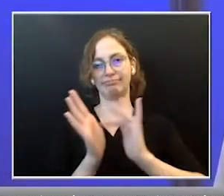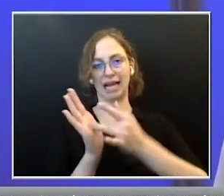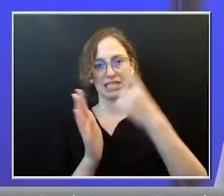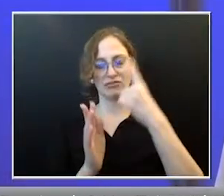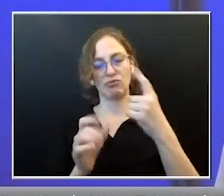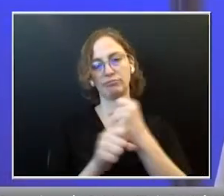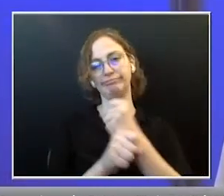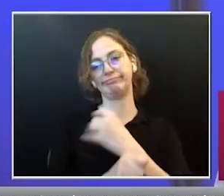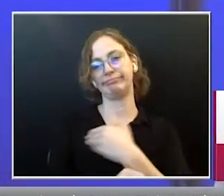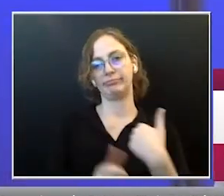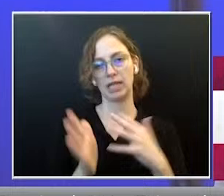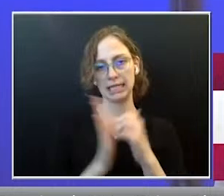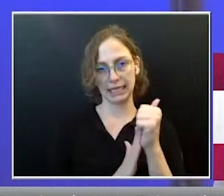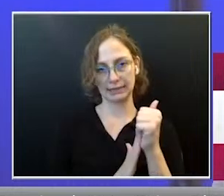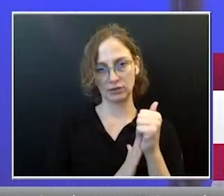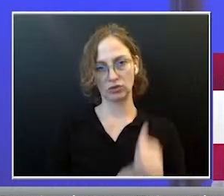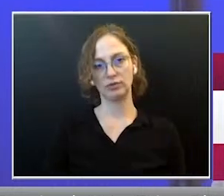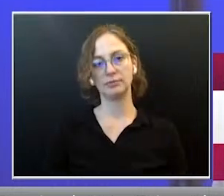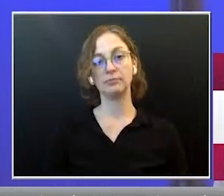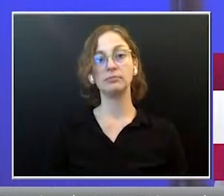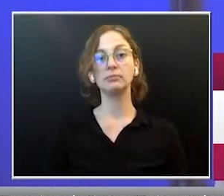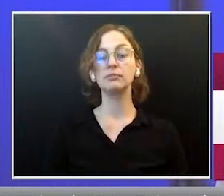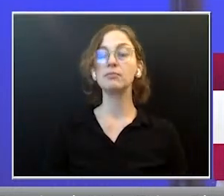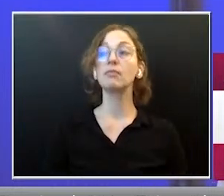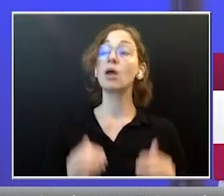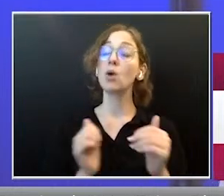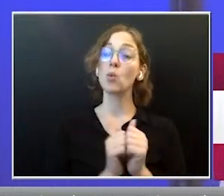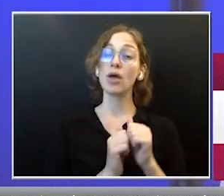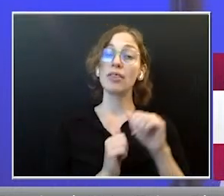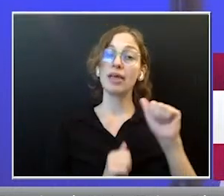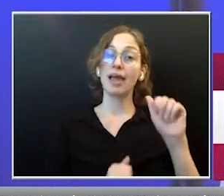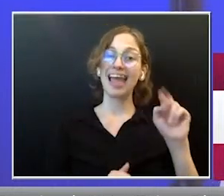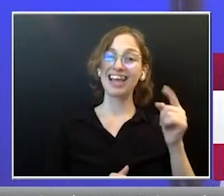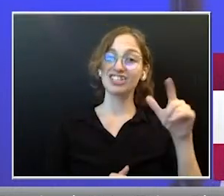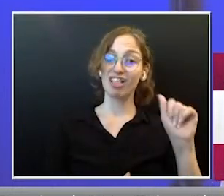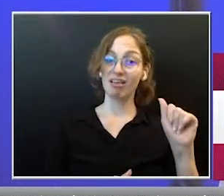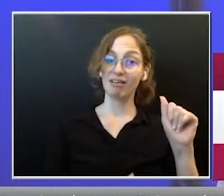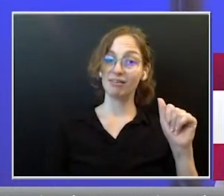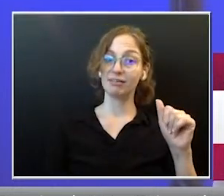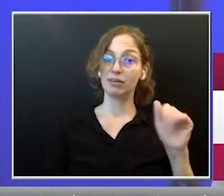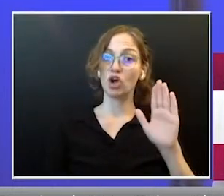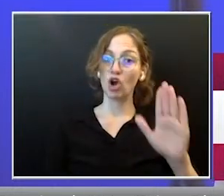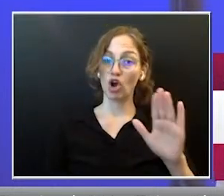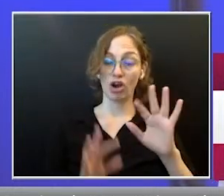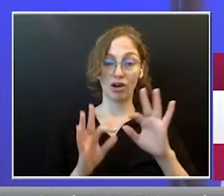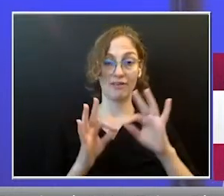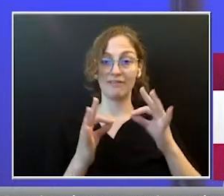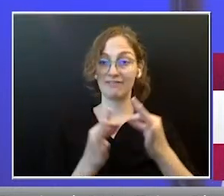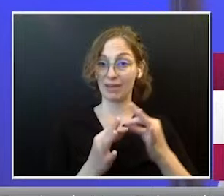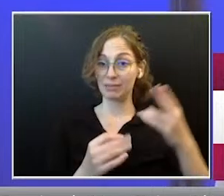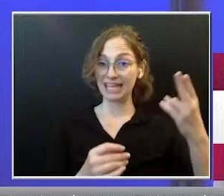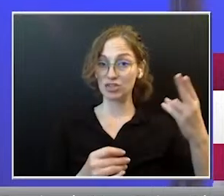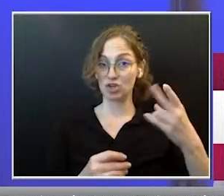In Angela's case, she had a strong family history of heart disease. So that was